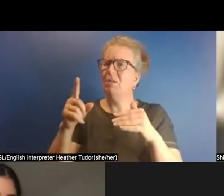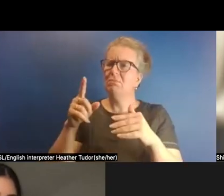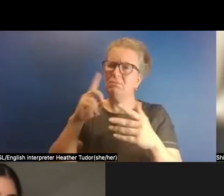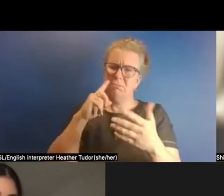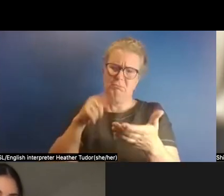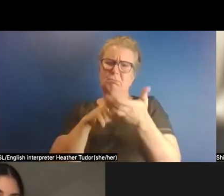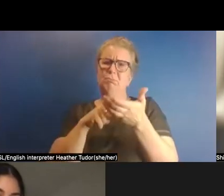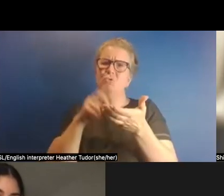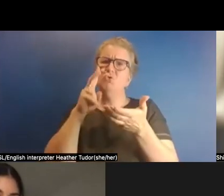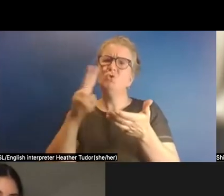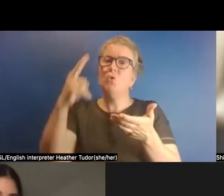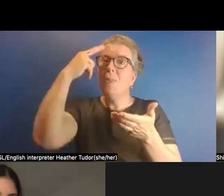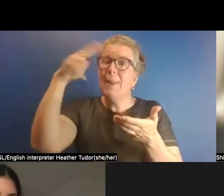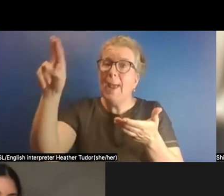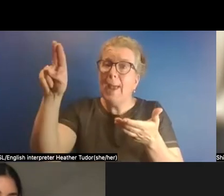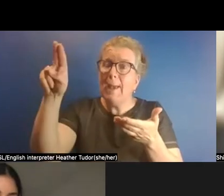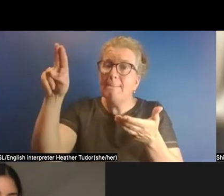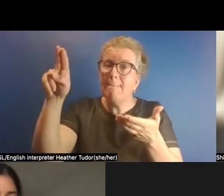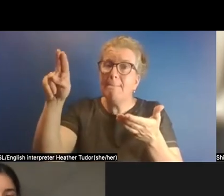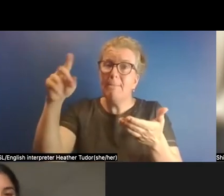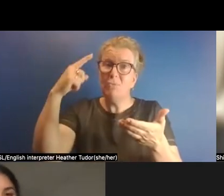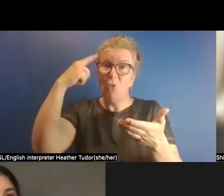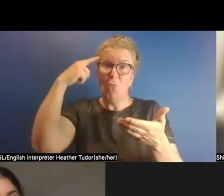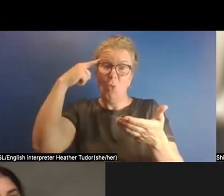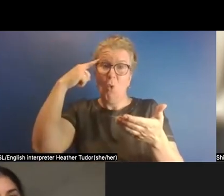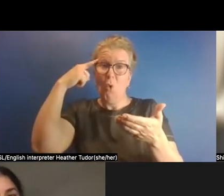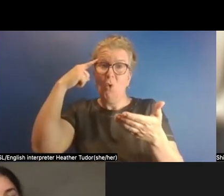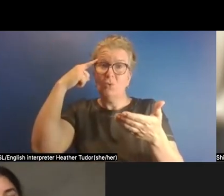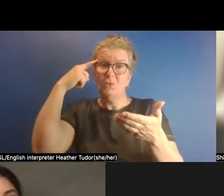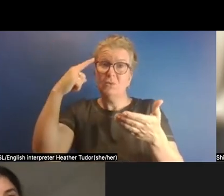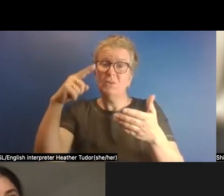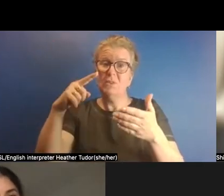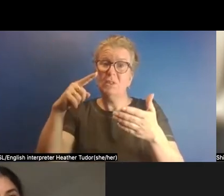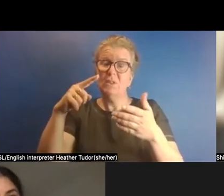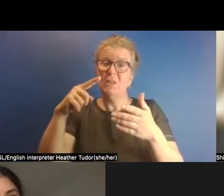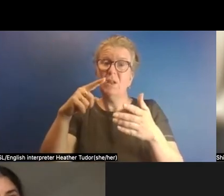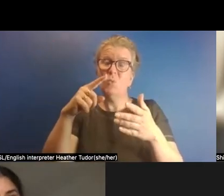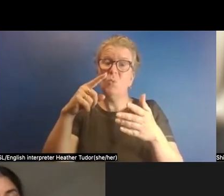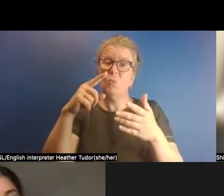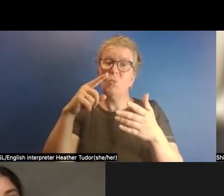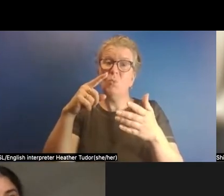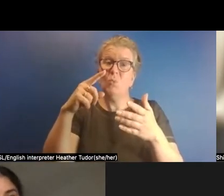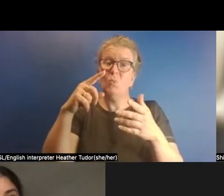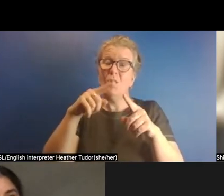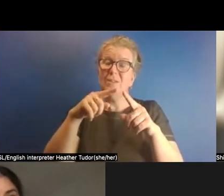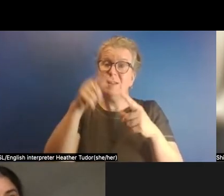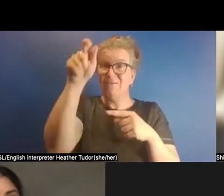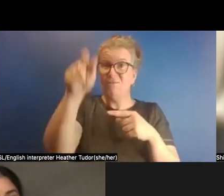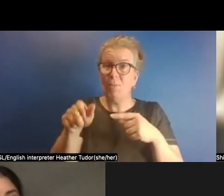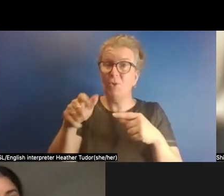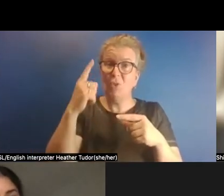it wasn't, she thought it was Karat from her own caste, and then it turned out to